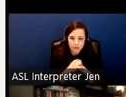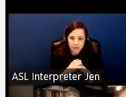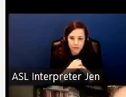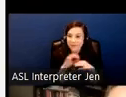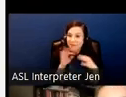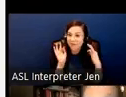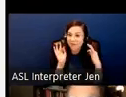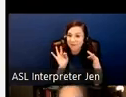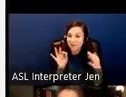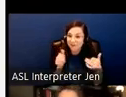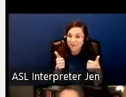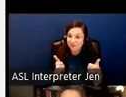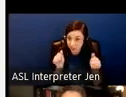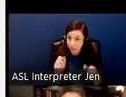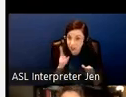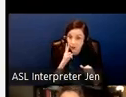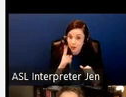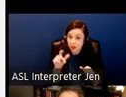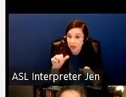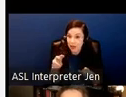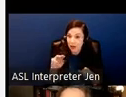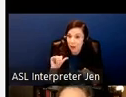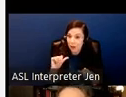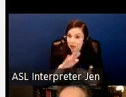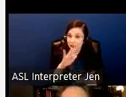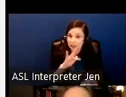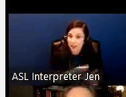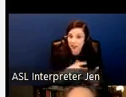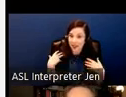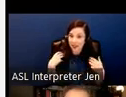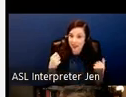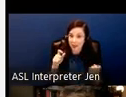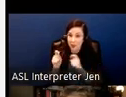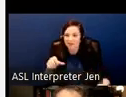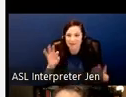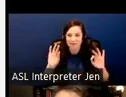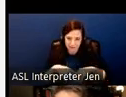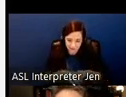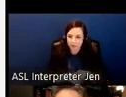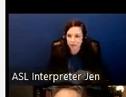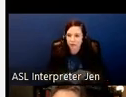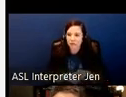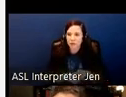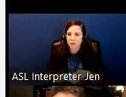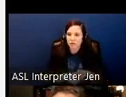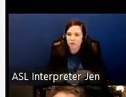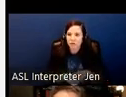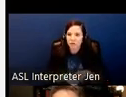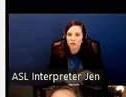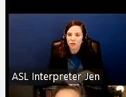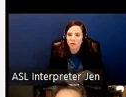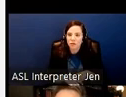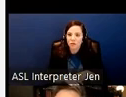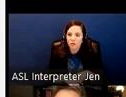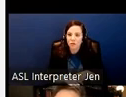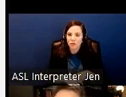Good. You guys can see Alma Center, Heal, Transform, Evolve. We're good to go. Okay. You have a window.